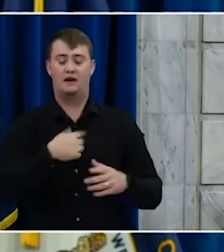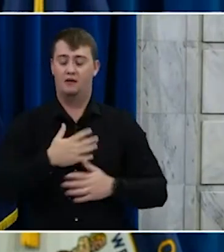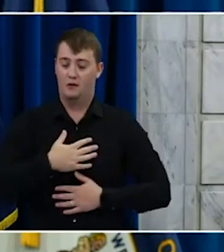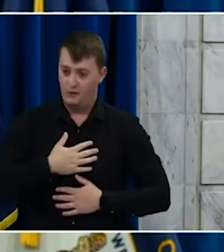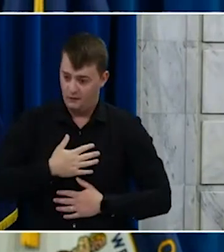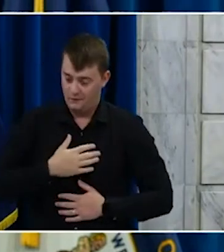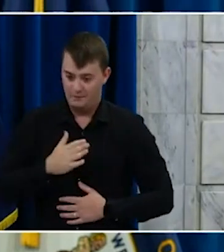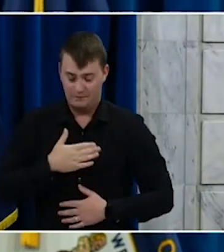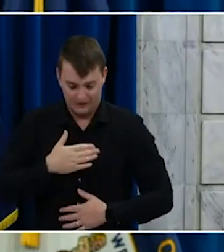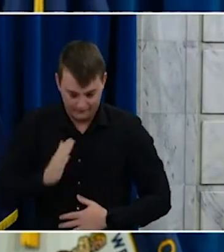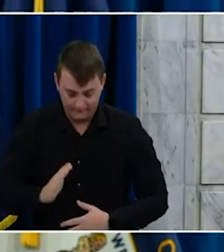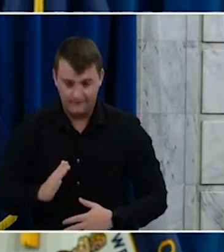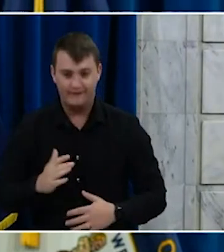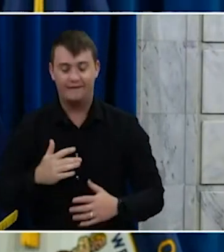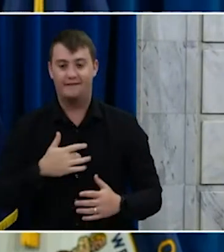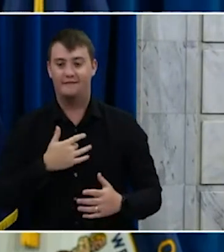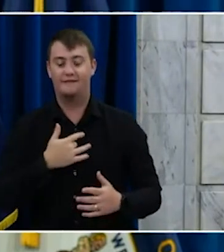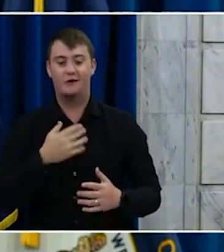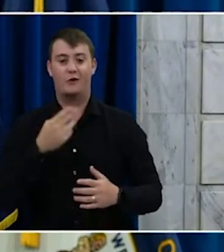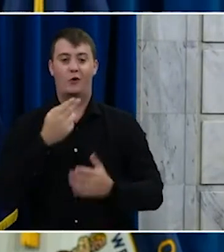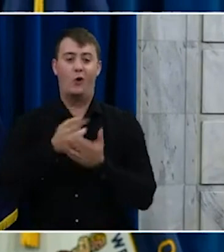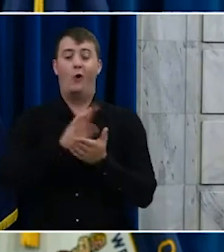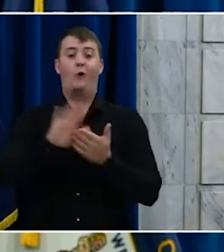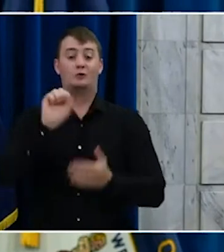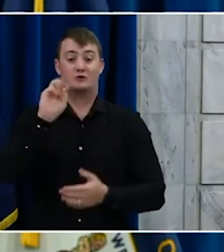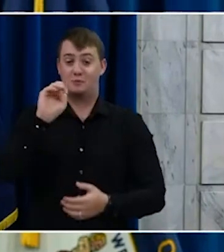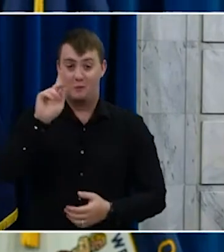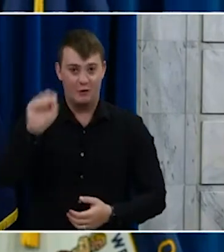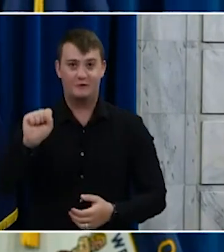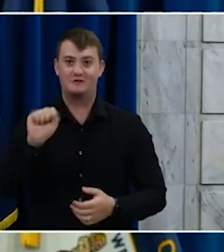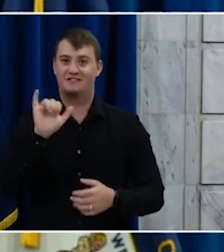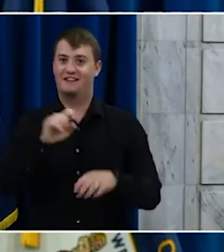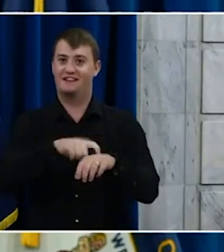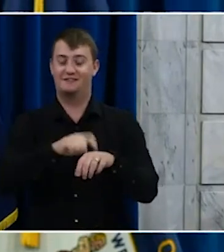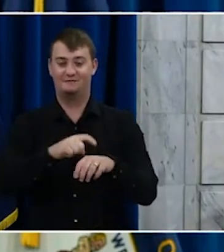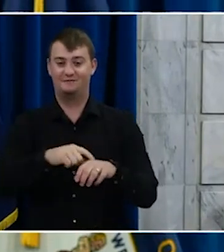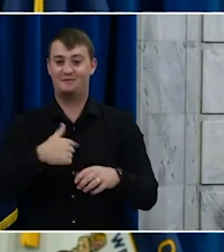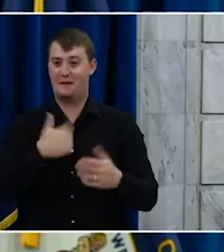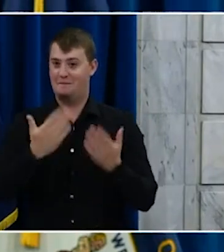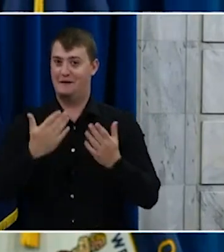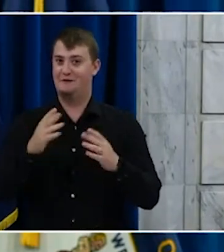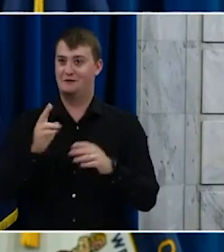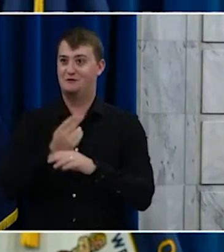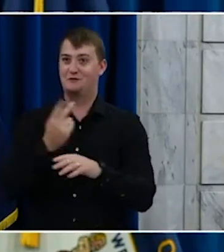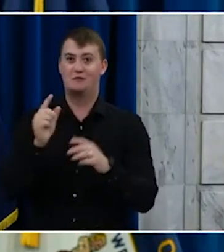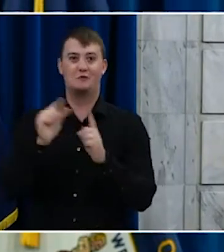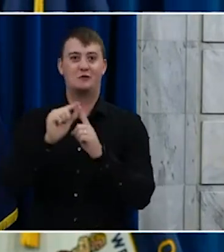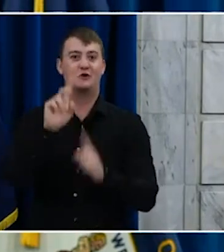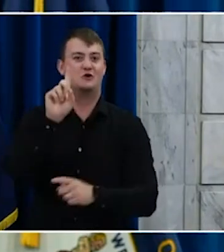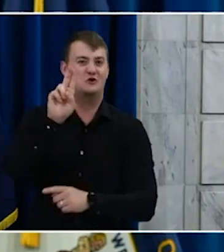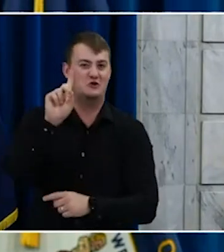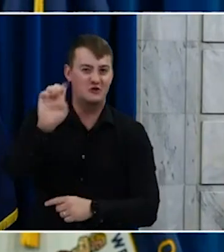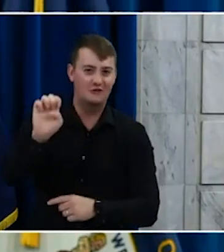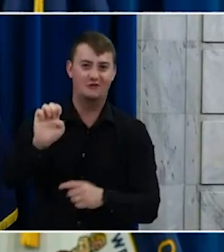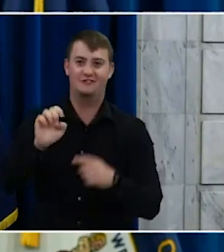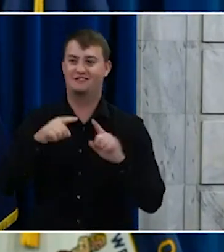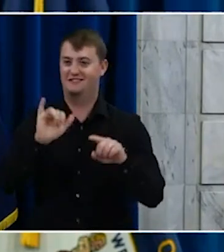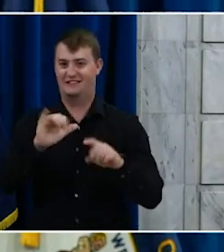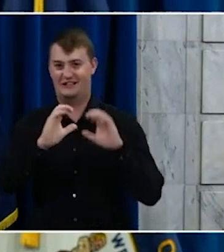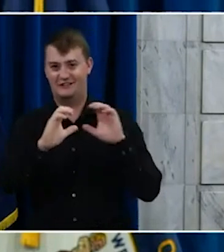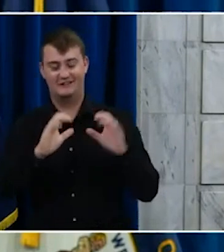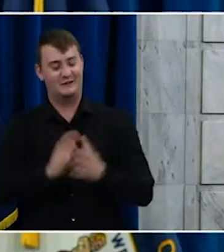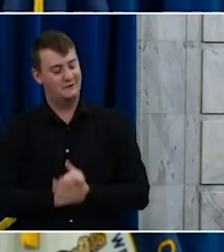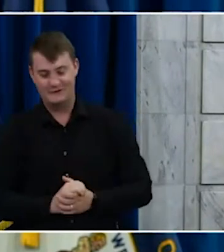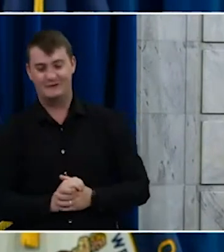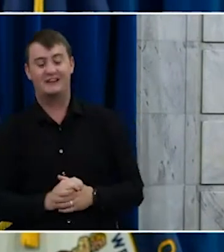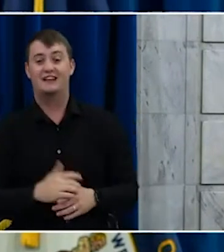and refined holy smokes response at that time, too. I may have even dropped the word dude during the conversation. I